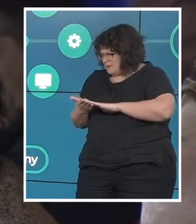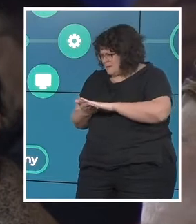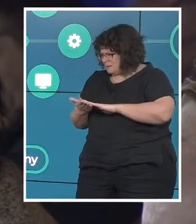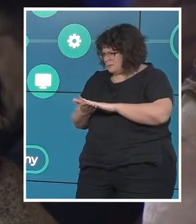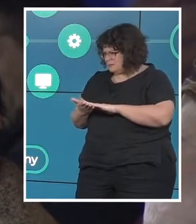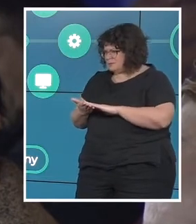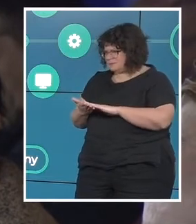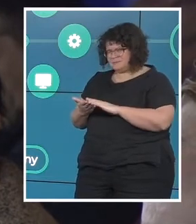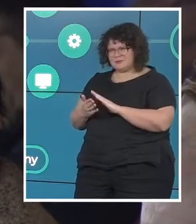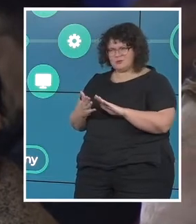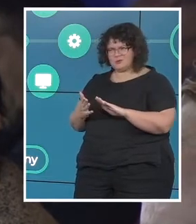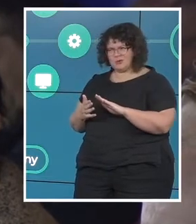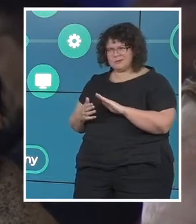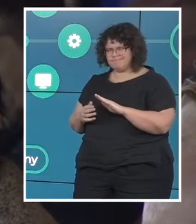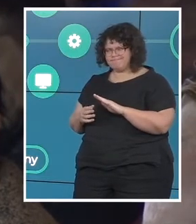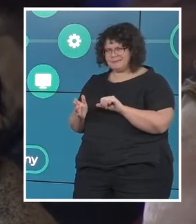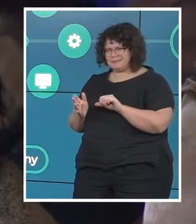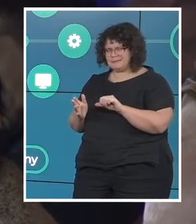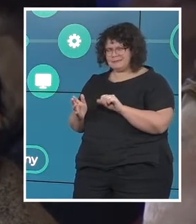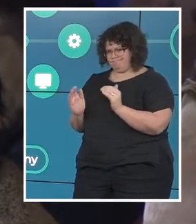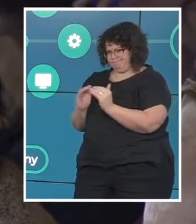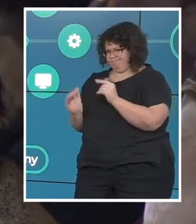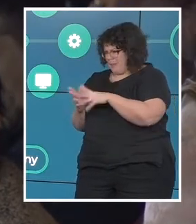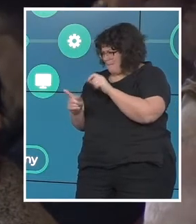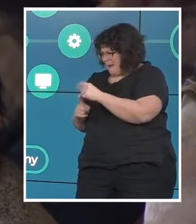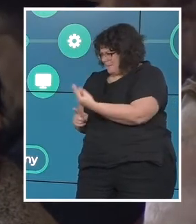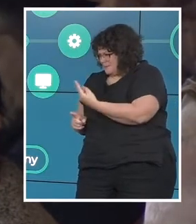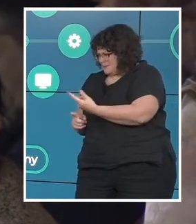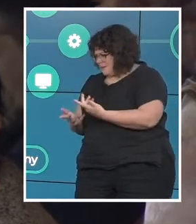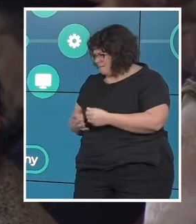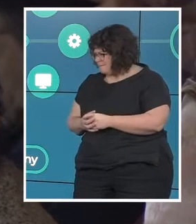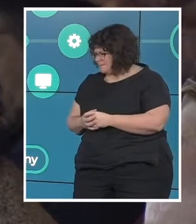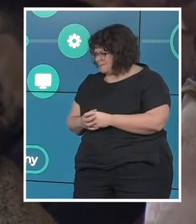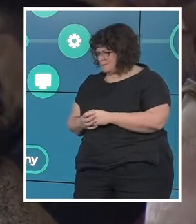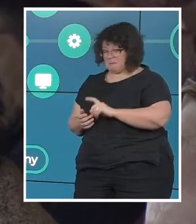of maps that you might be sharing, whether they're political or whether they are